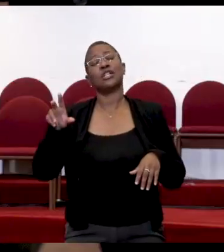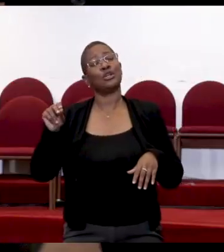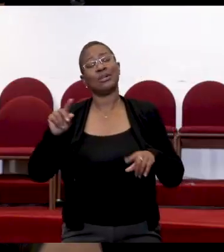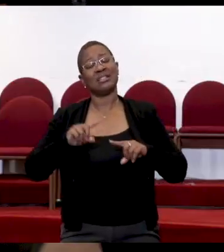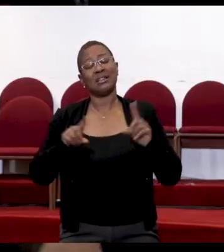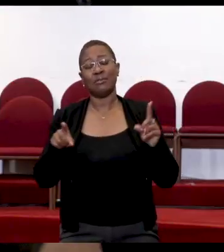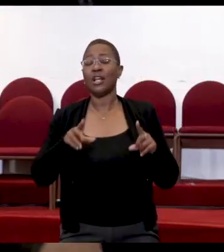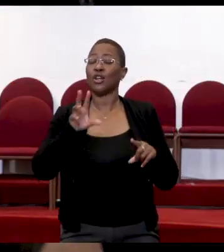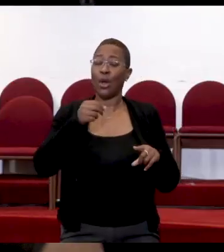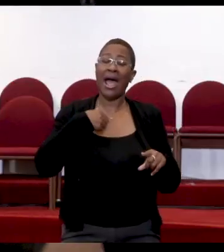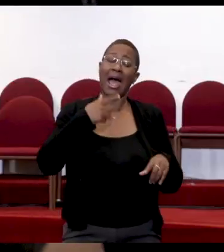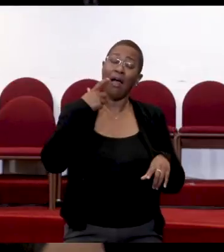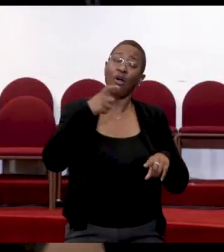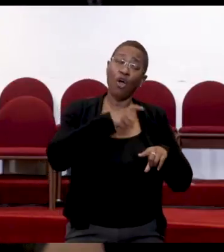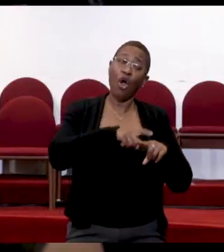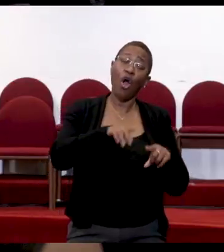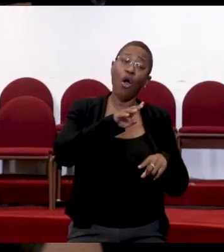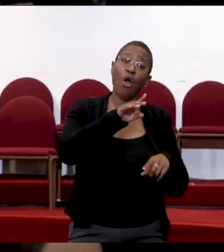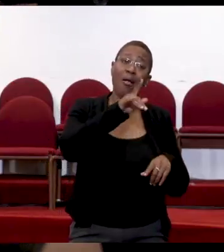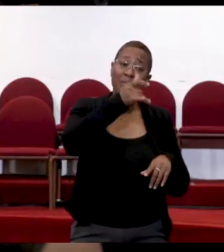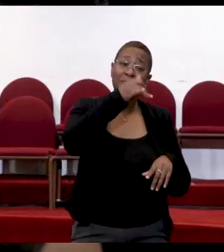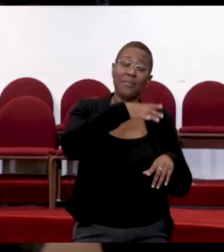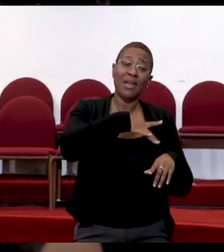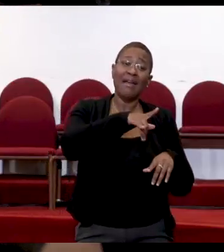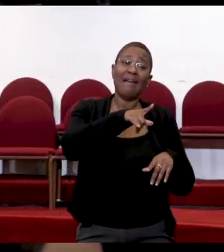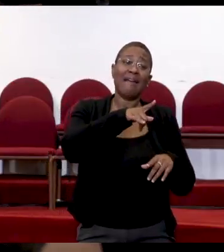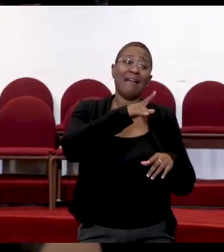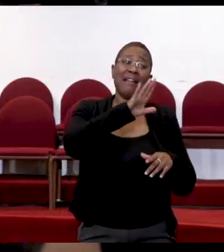Okay. Yeah.